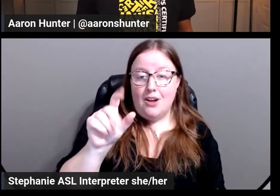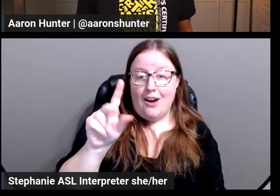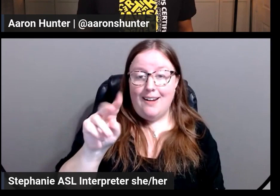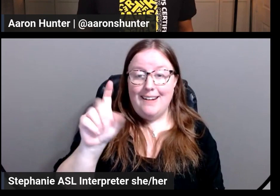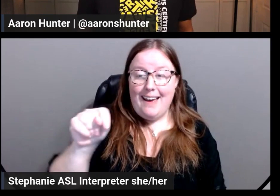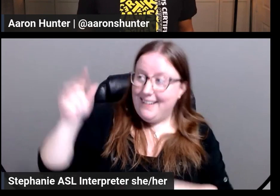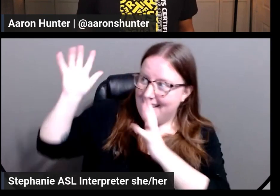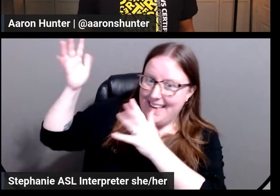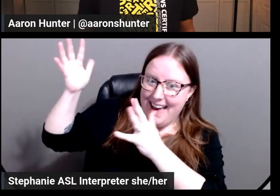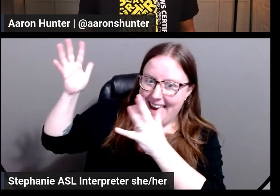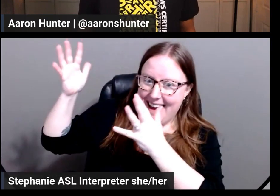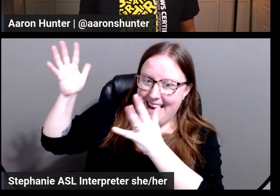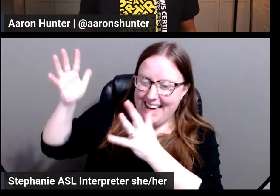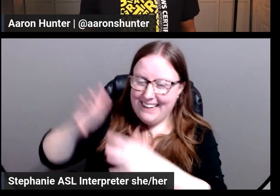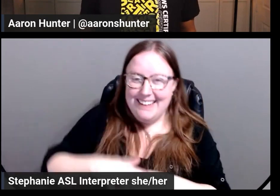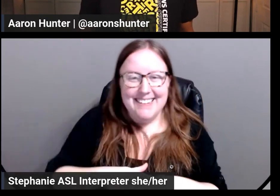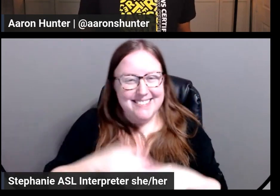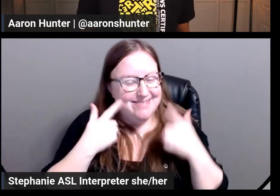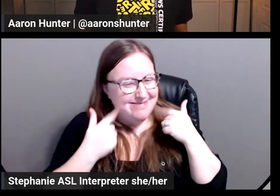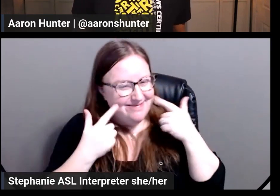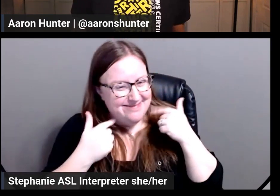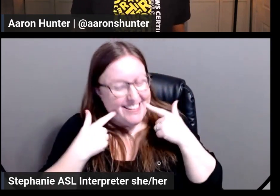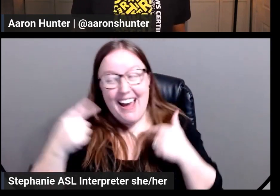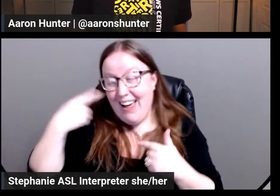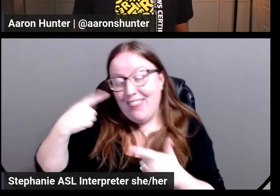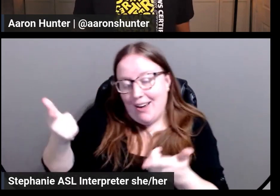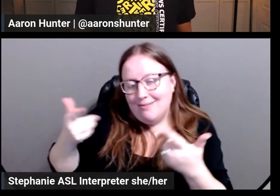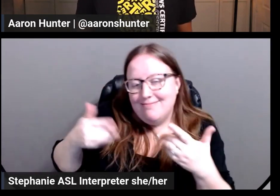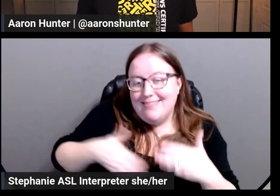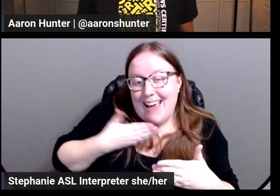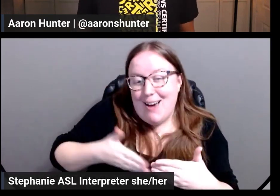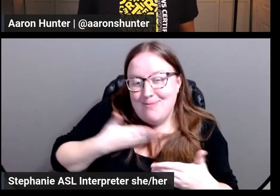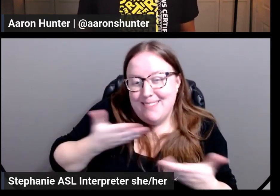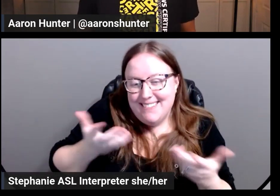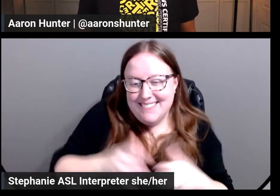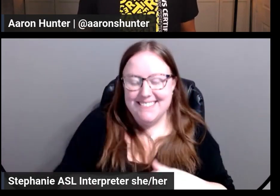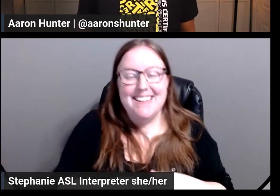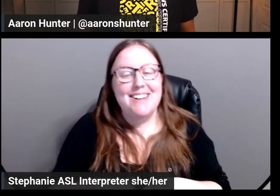We have yeah. I thought that might make you happy.